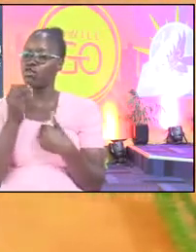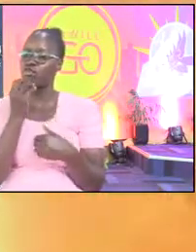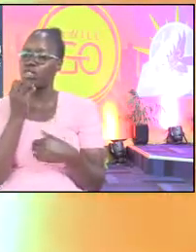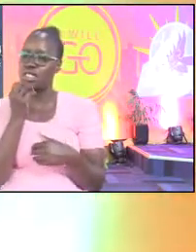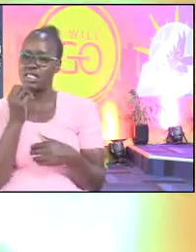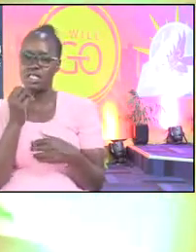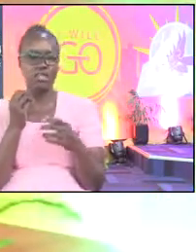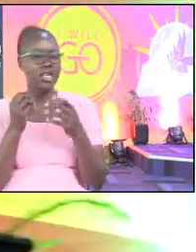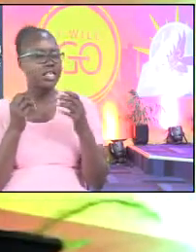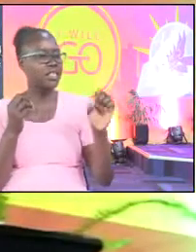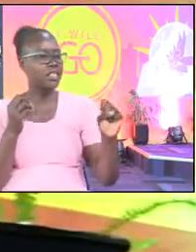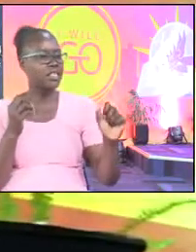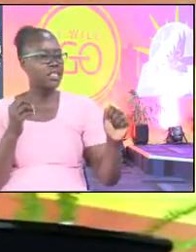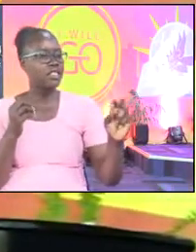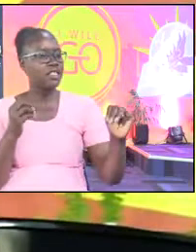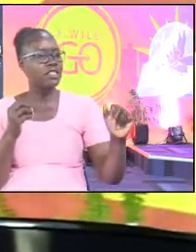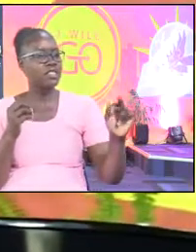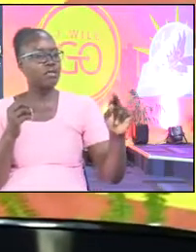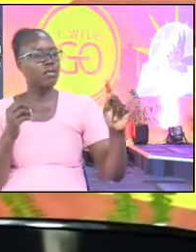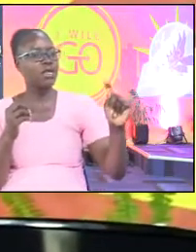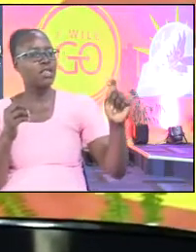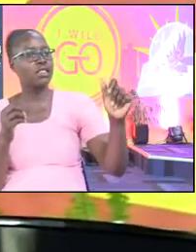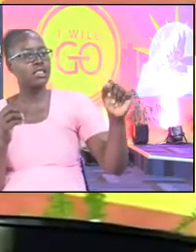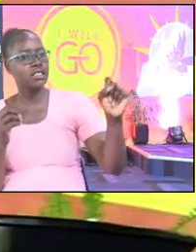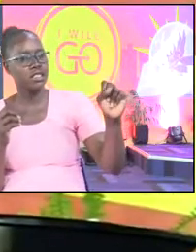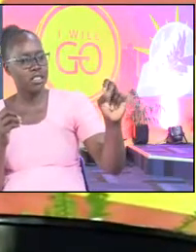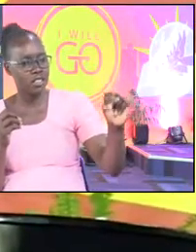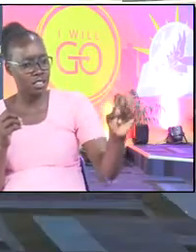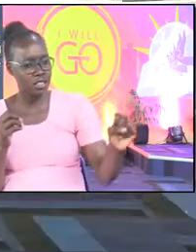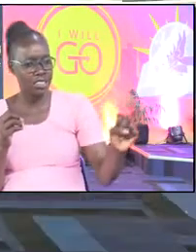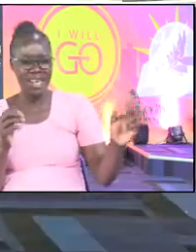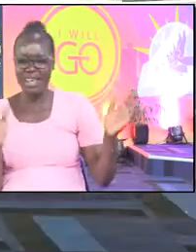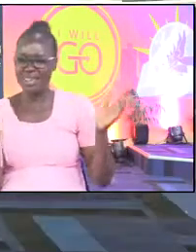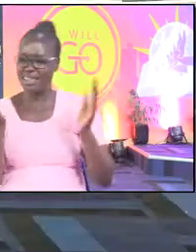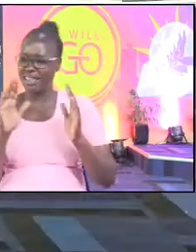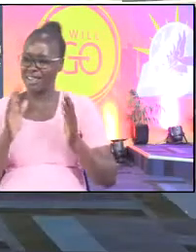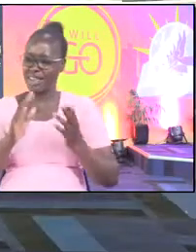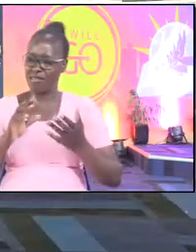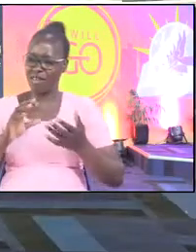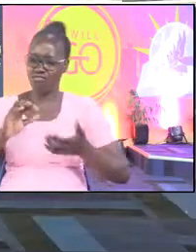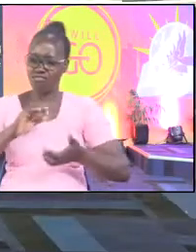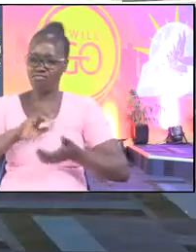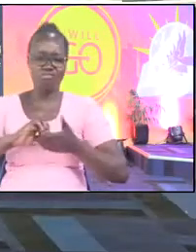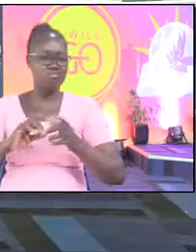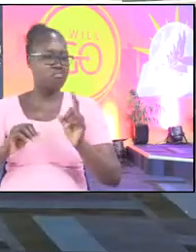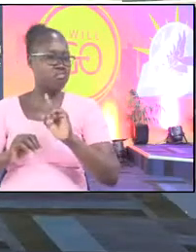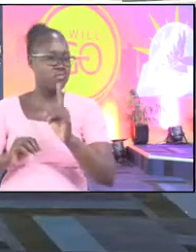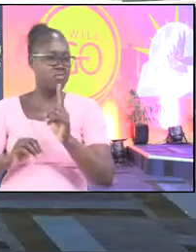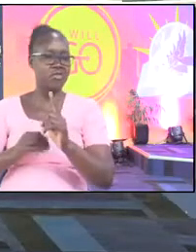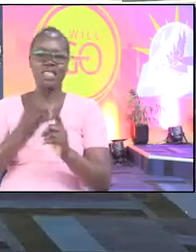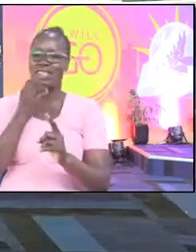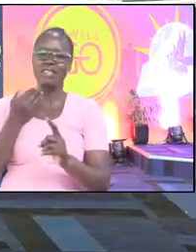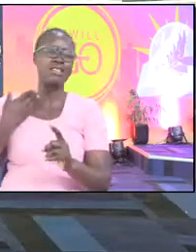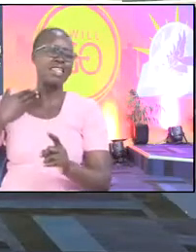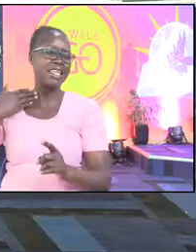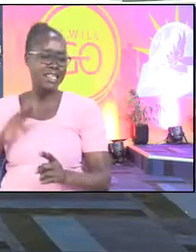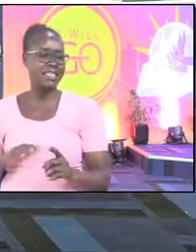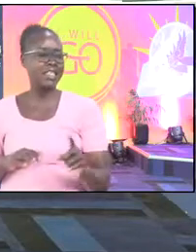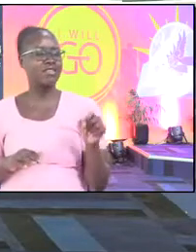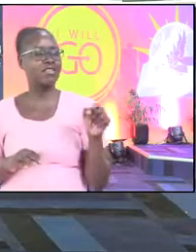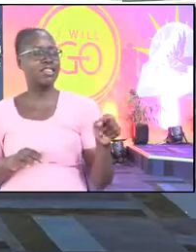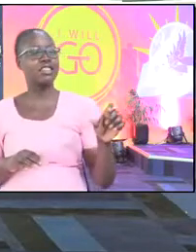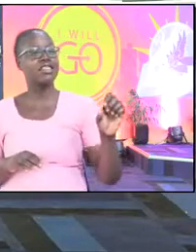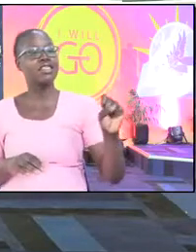Jews and the Samaritans, though related, never got along. As a matter of fact, Jews hated